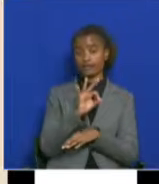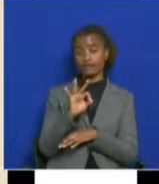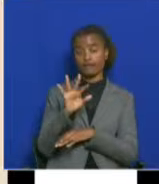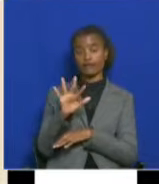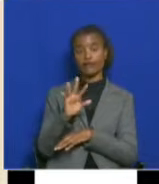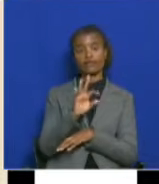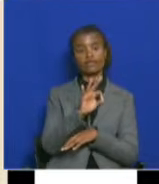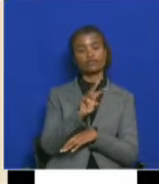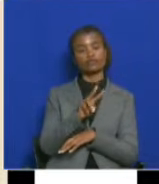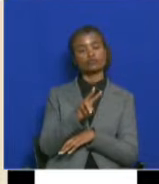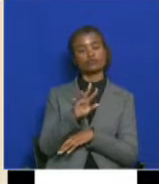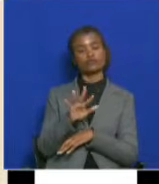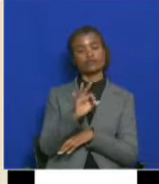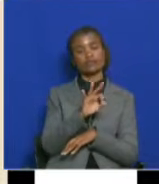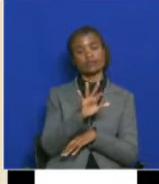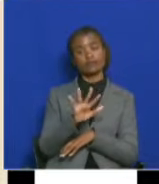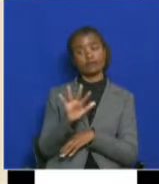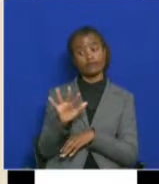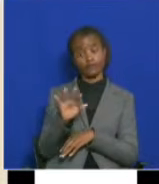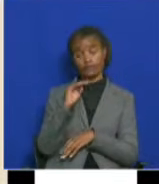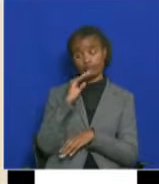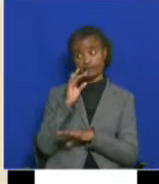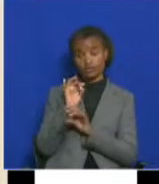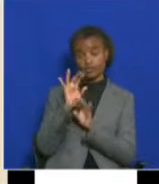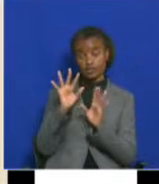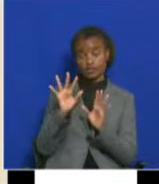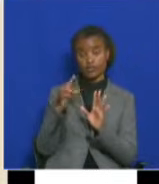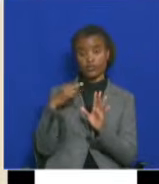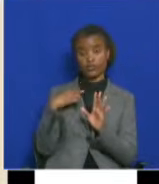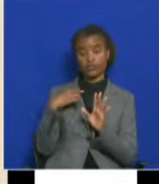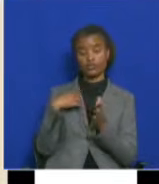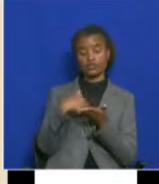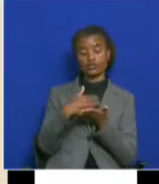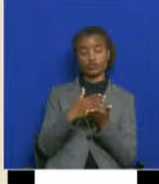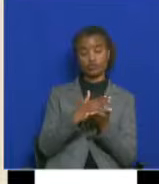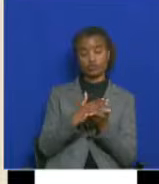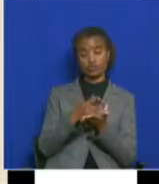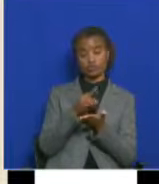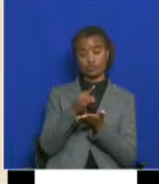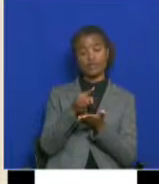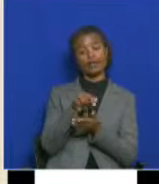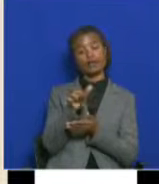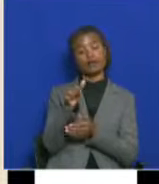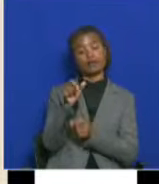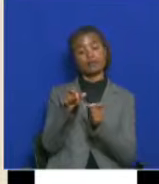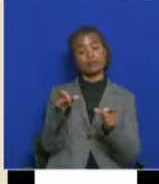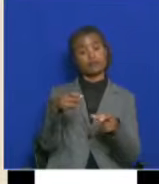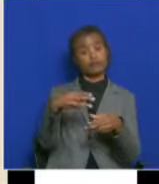fee with other parties who assisted achieving full implementation.